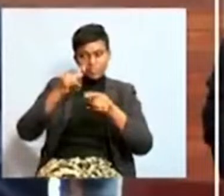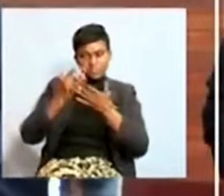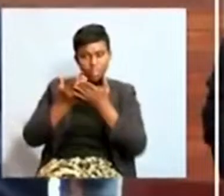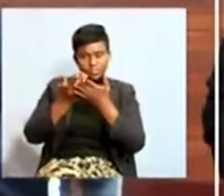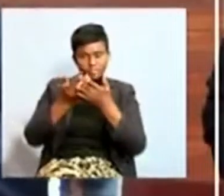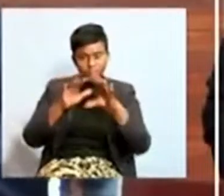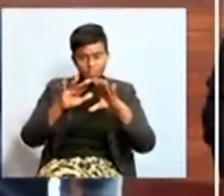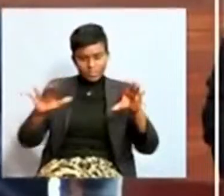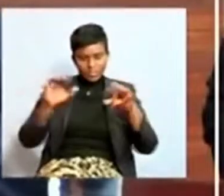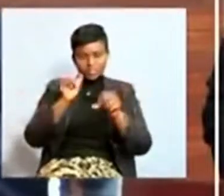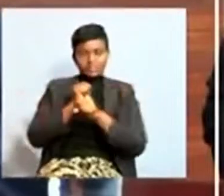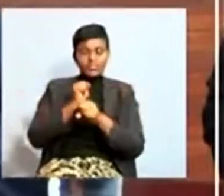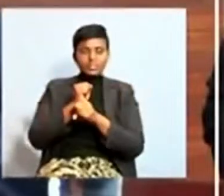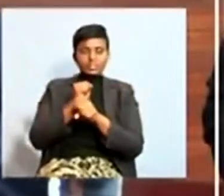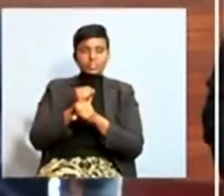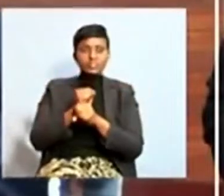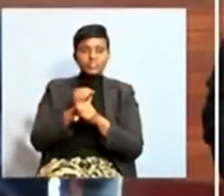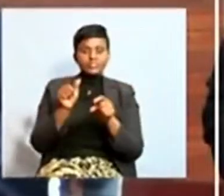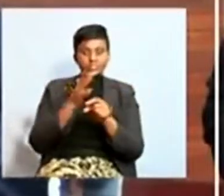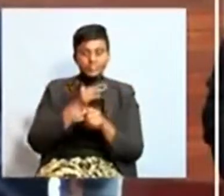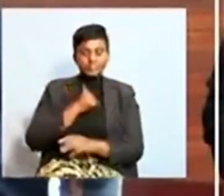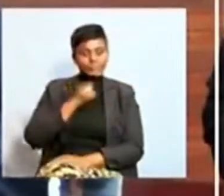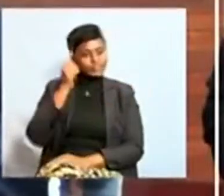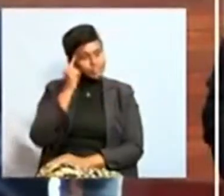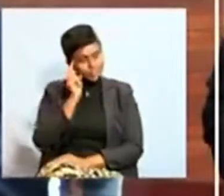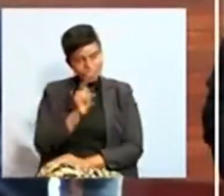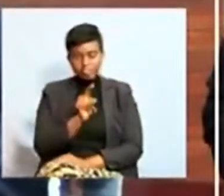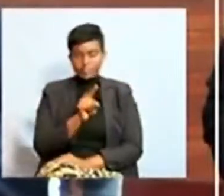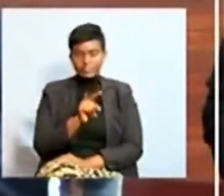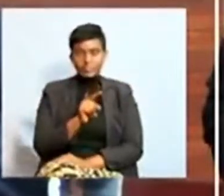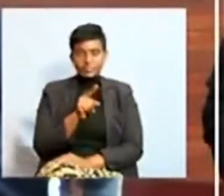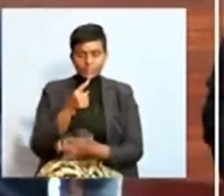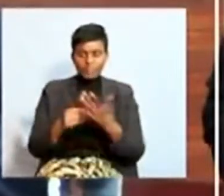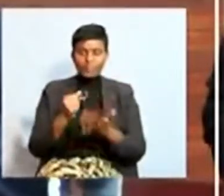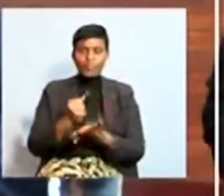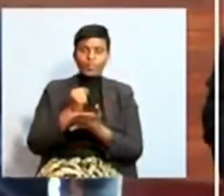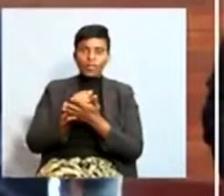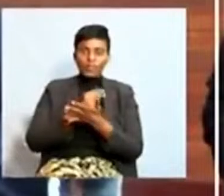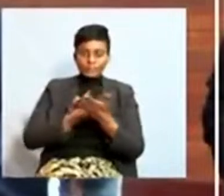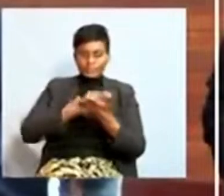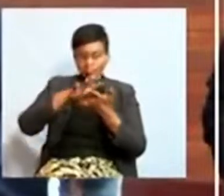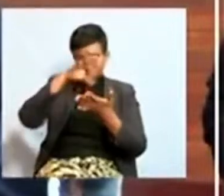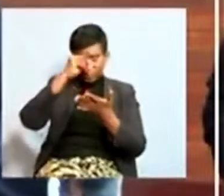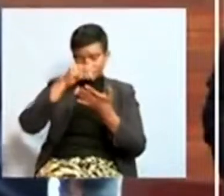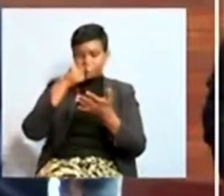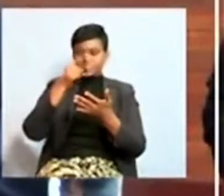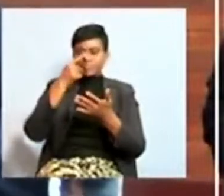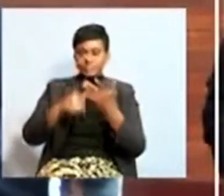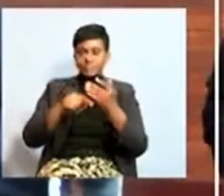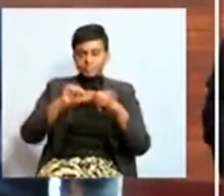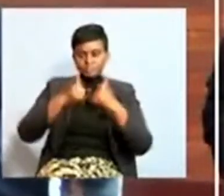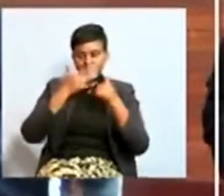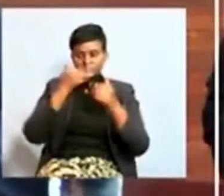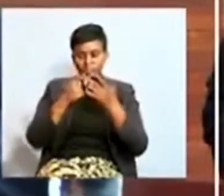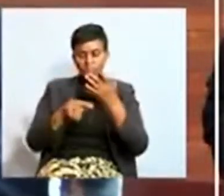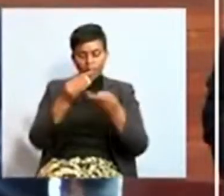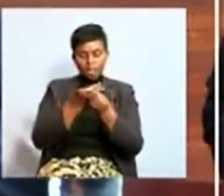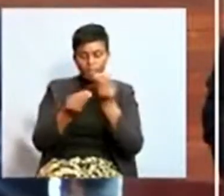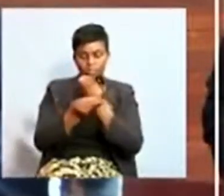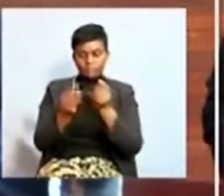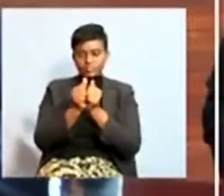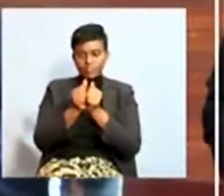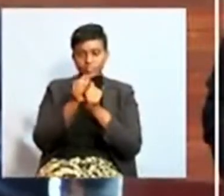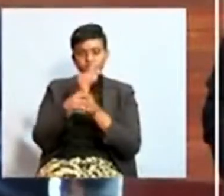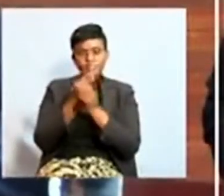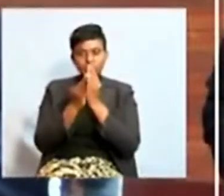the groundwork at some point. And I think this agreement is what helps us lay that groundwork to say, can we put together the building